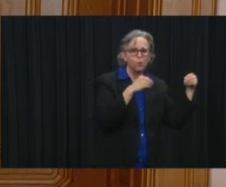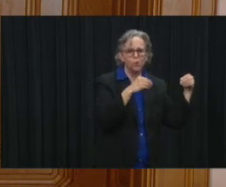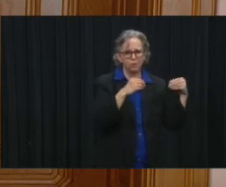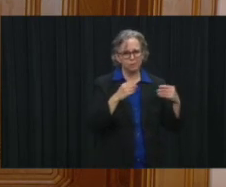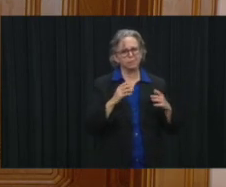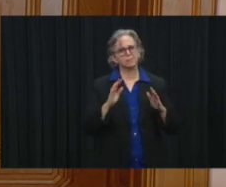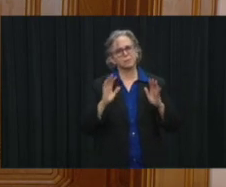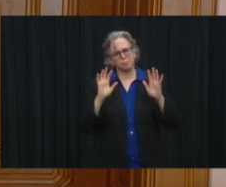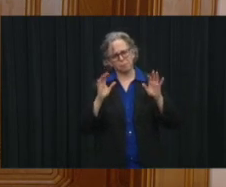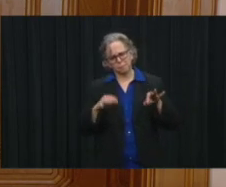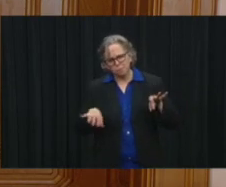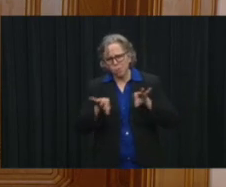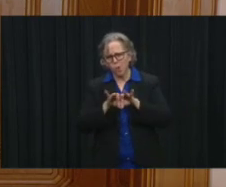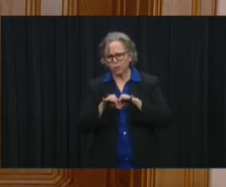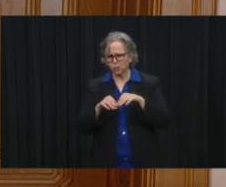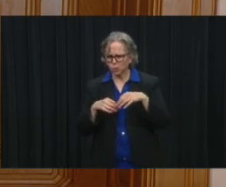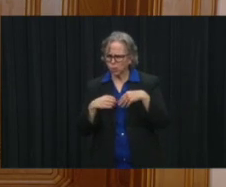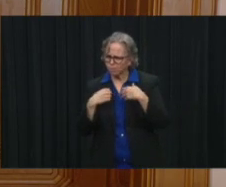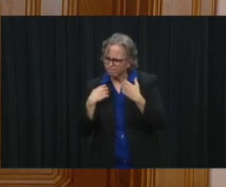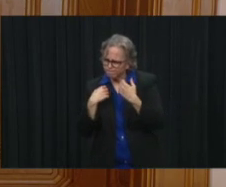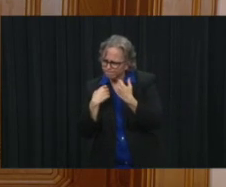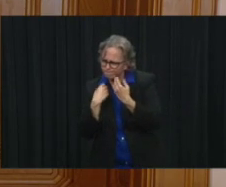that.